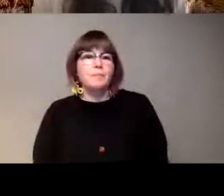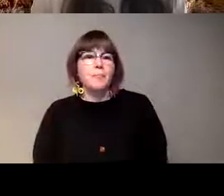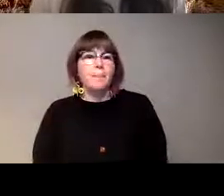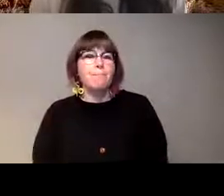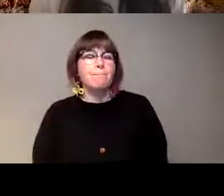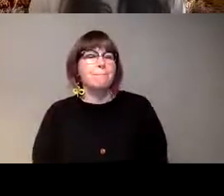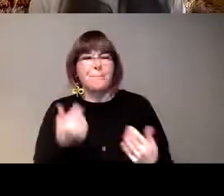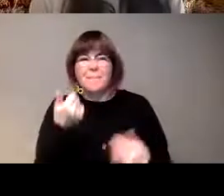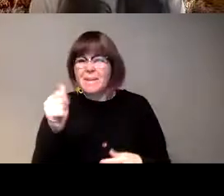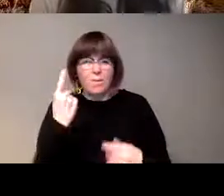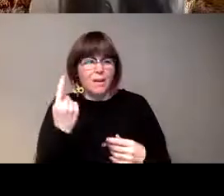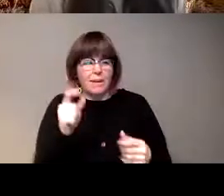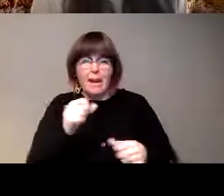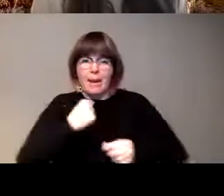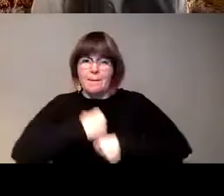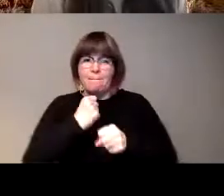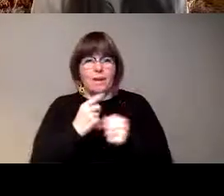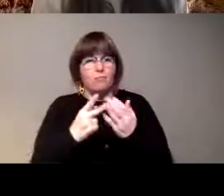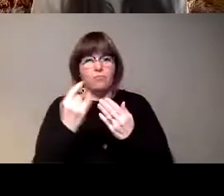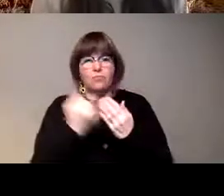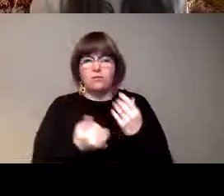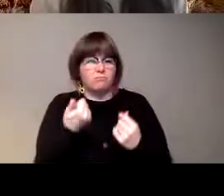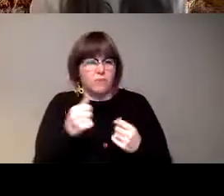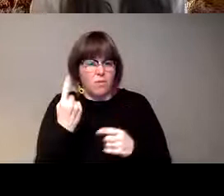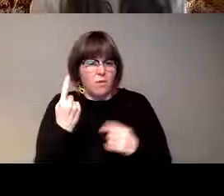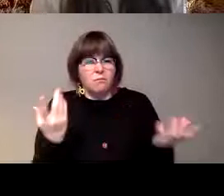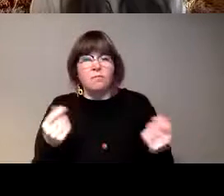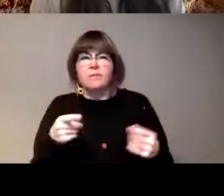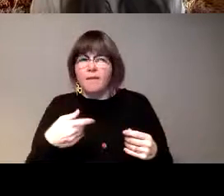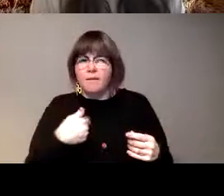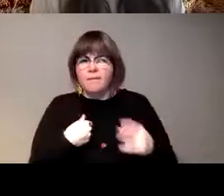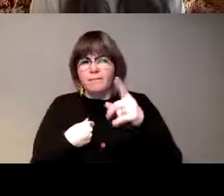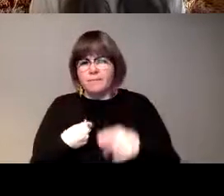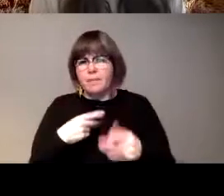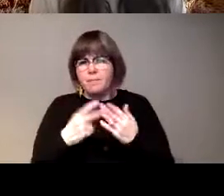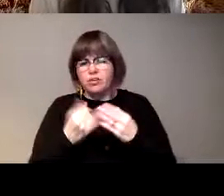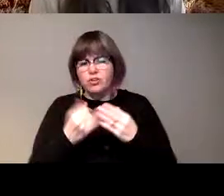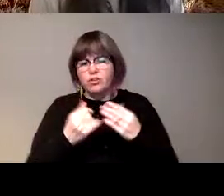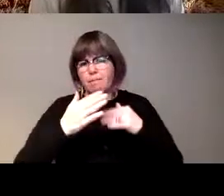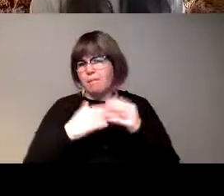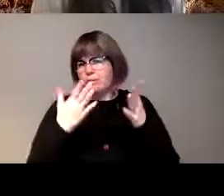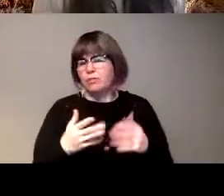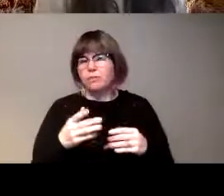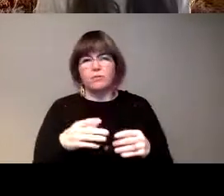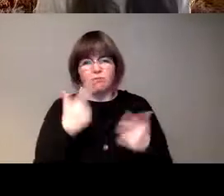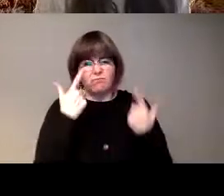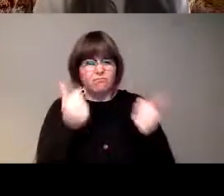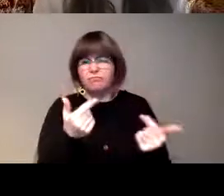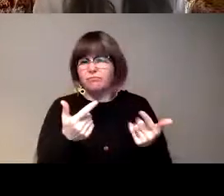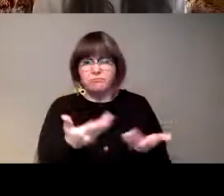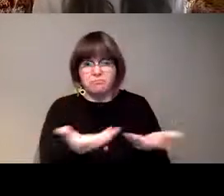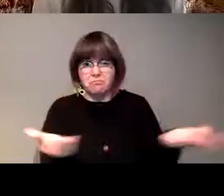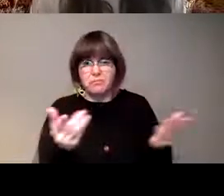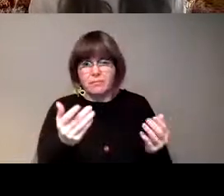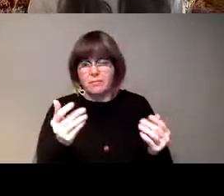So anyone can make a Zooniverse project. We have this project builder that's open to anyone who has a